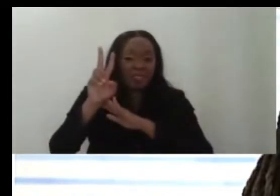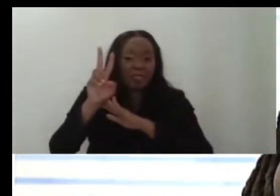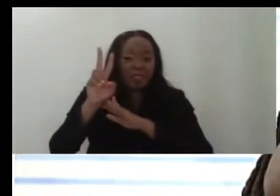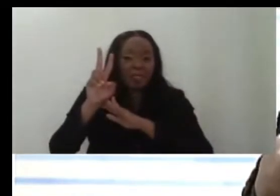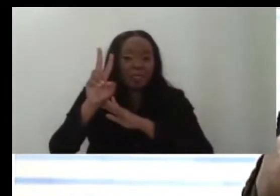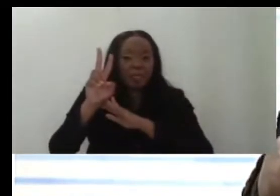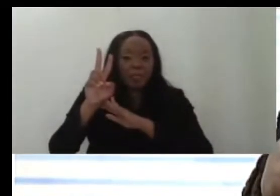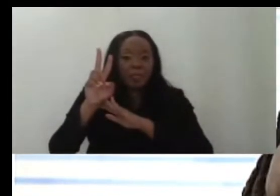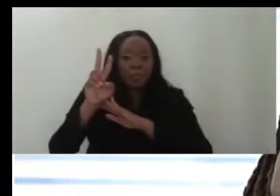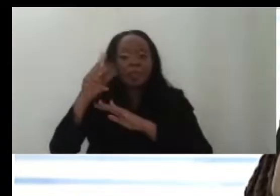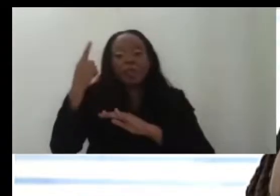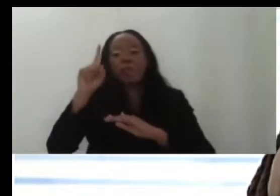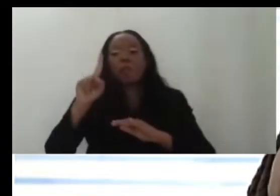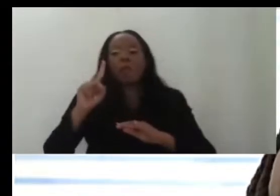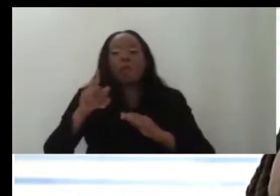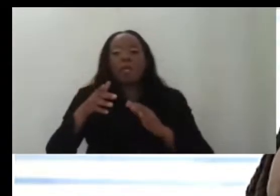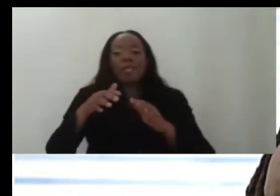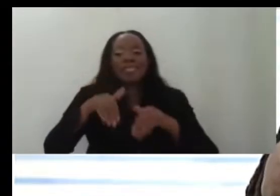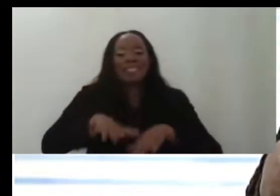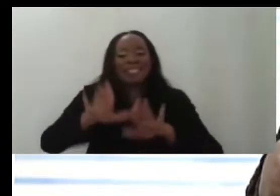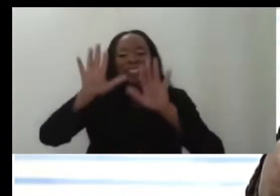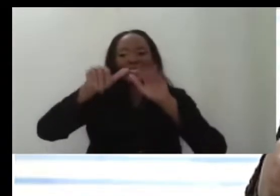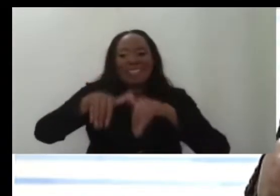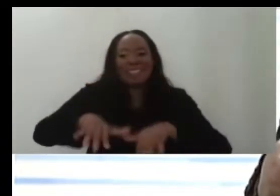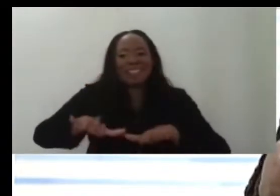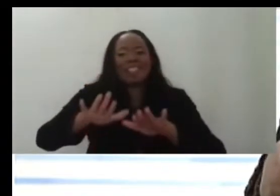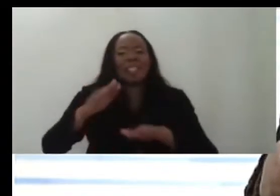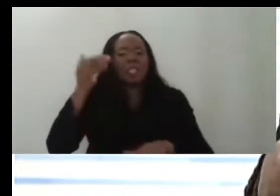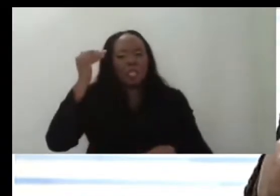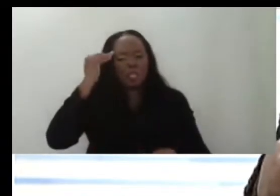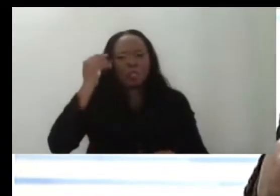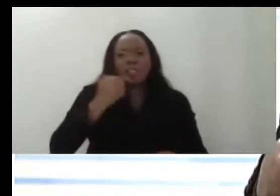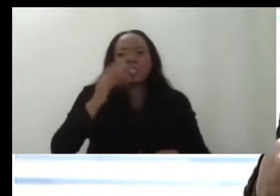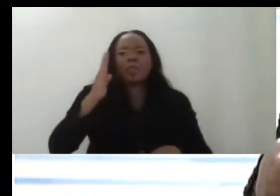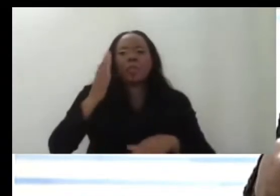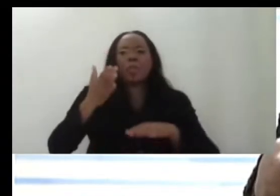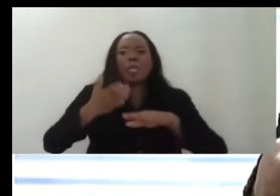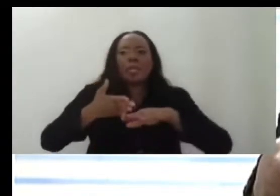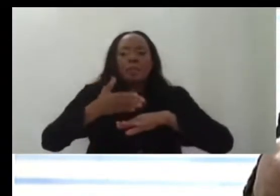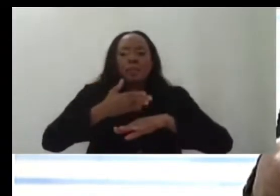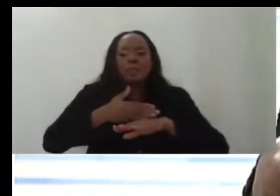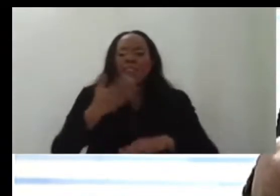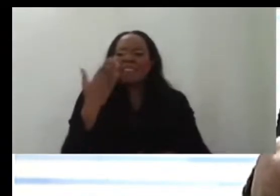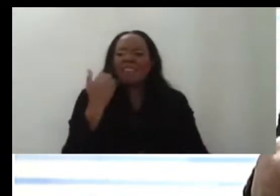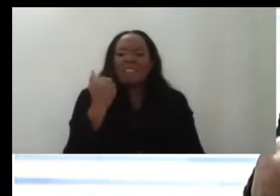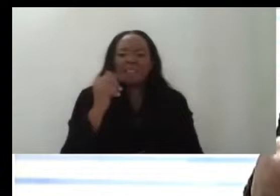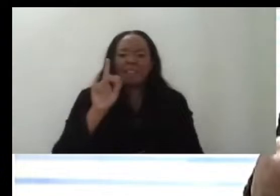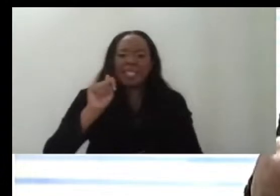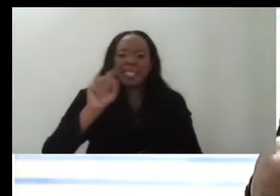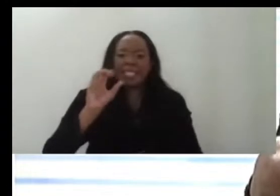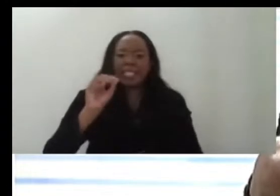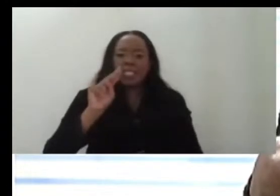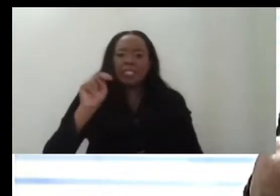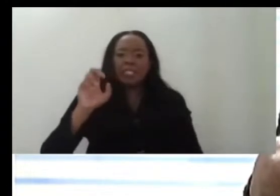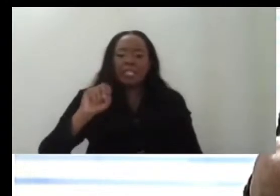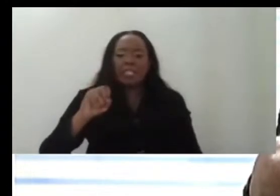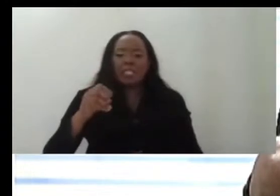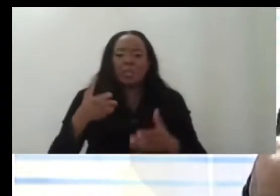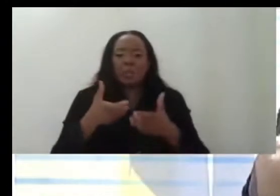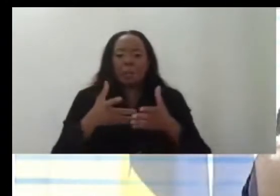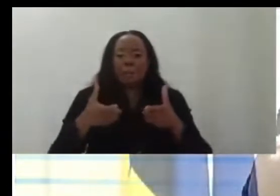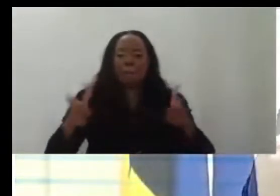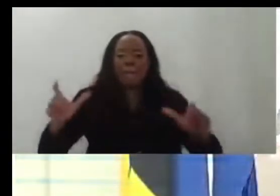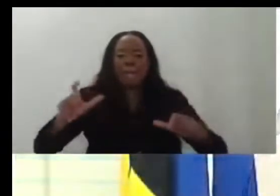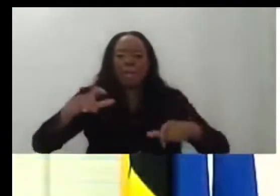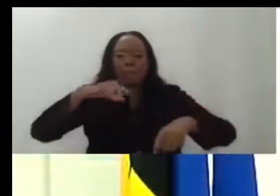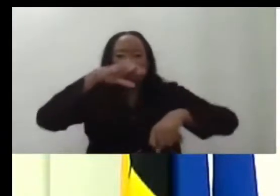15-ton dolos. So the work has started. If you go to the Bridgetown Fisheries Complex, you will see that the work